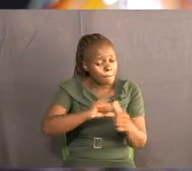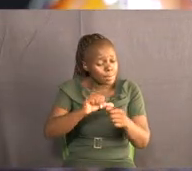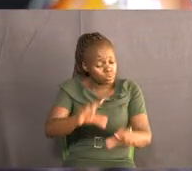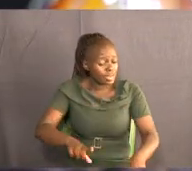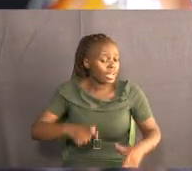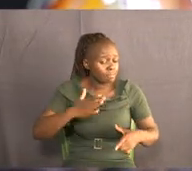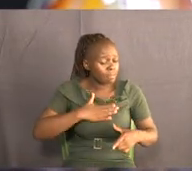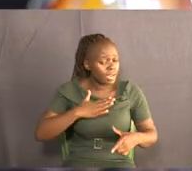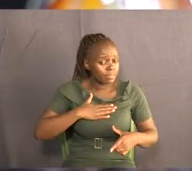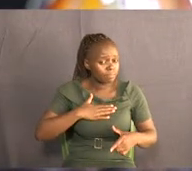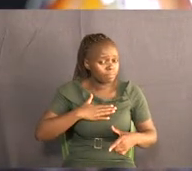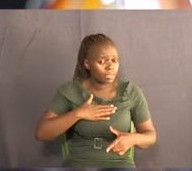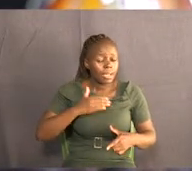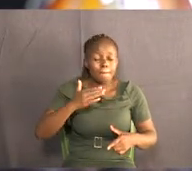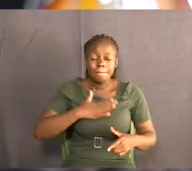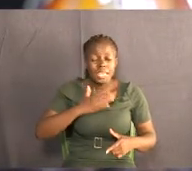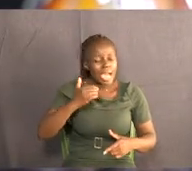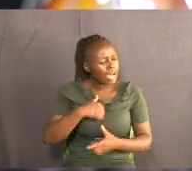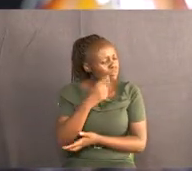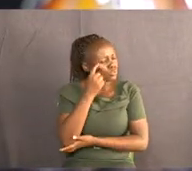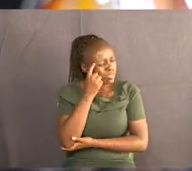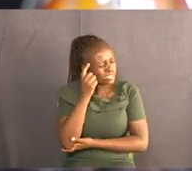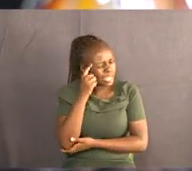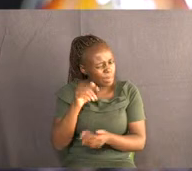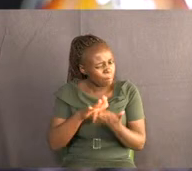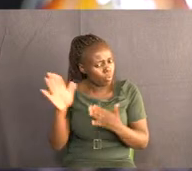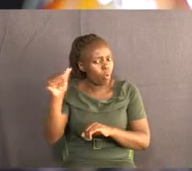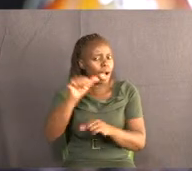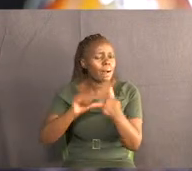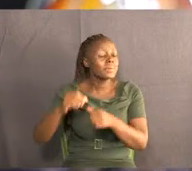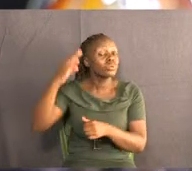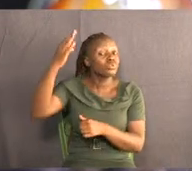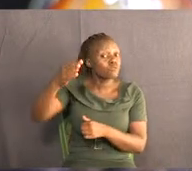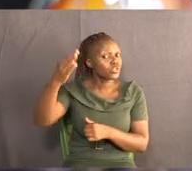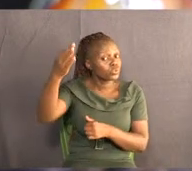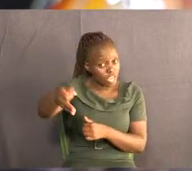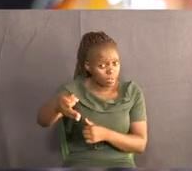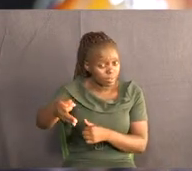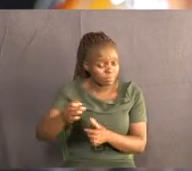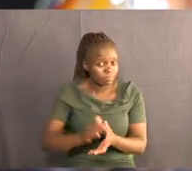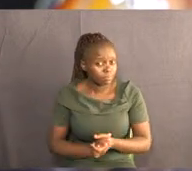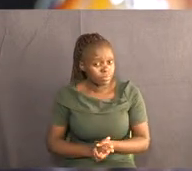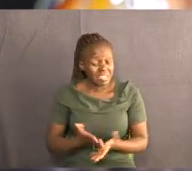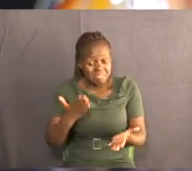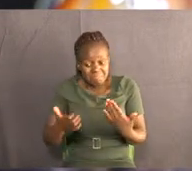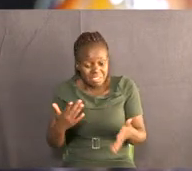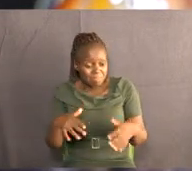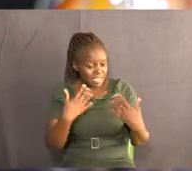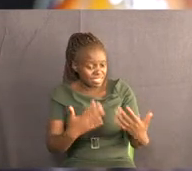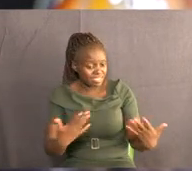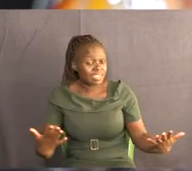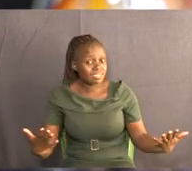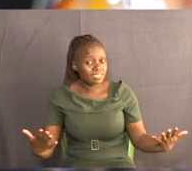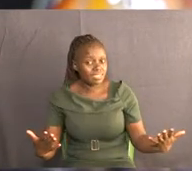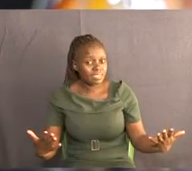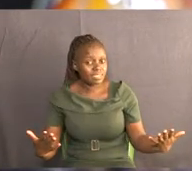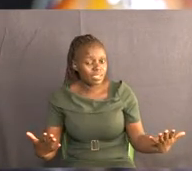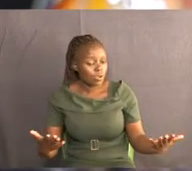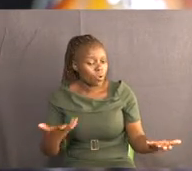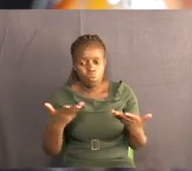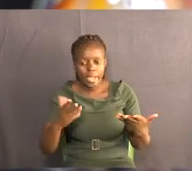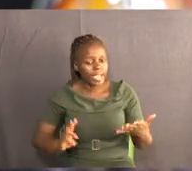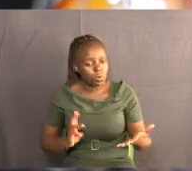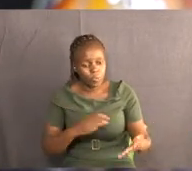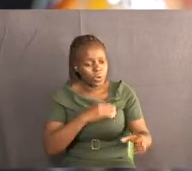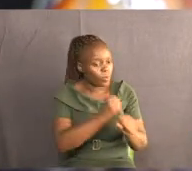Play or put more emphasis on what is eternal. Whether it's things with where we work,